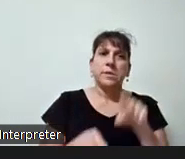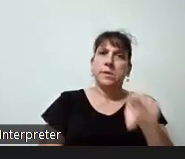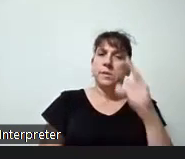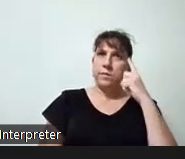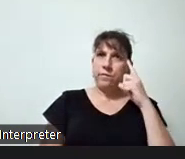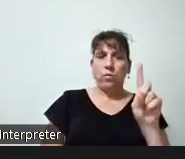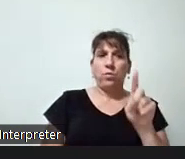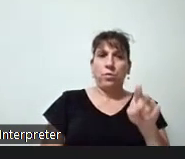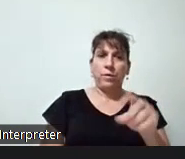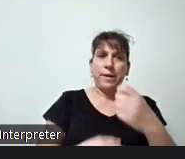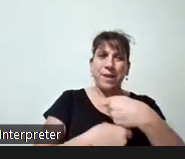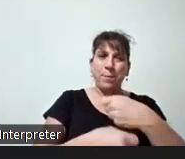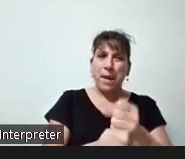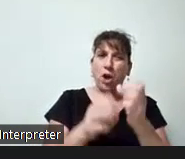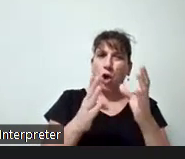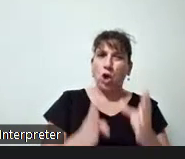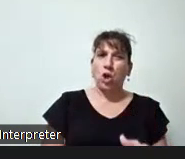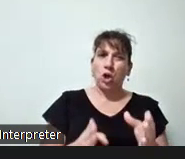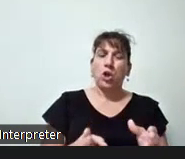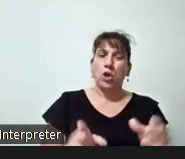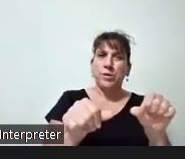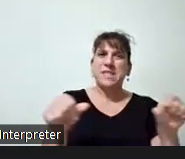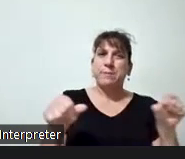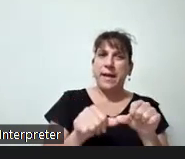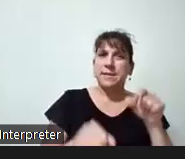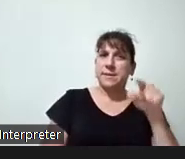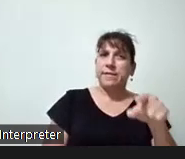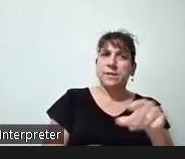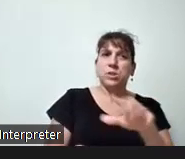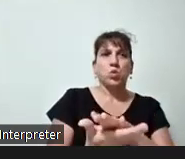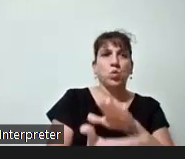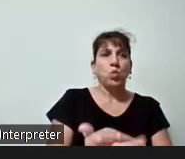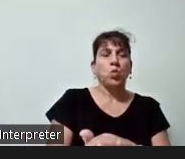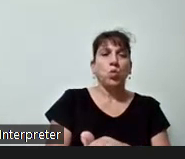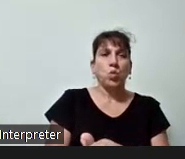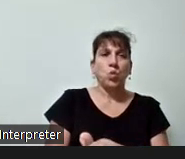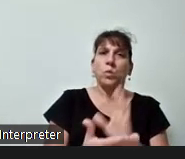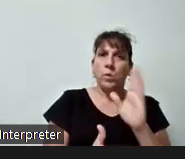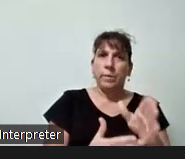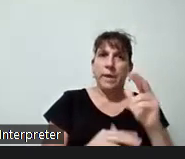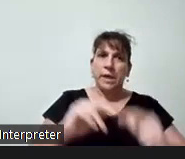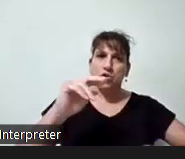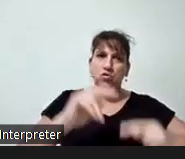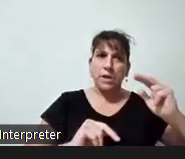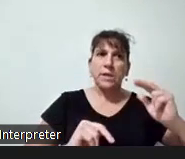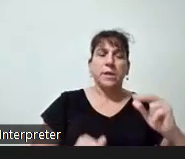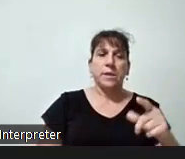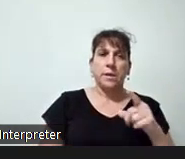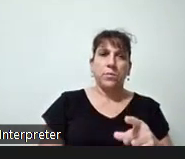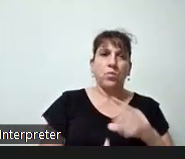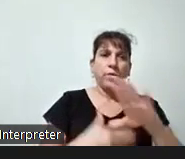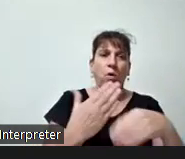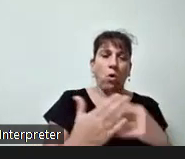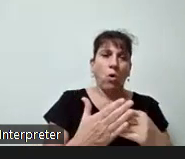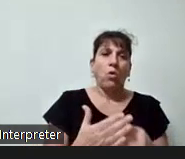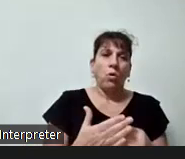the makerspace in the building. This is a school that is going to be constructed with all the principles